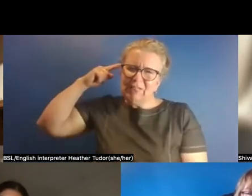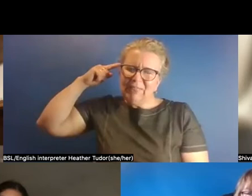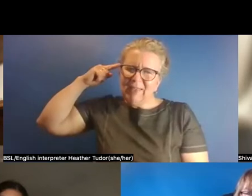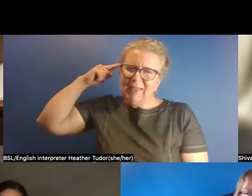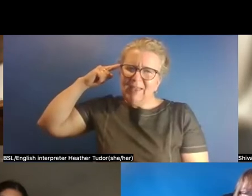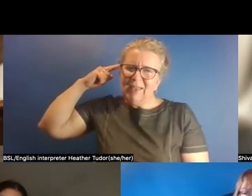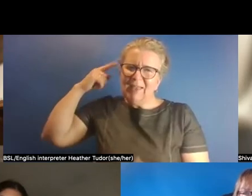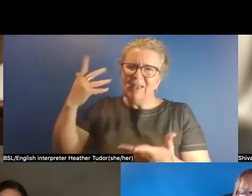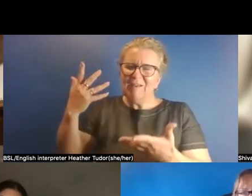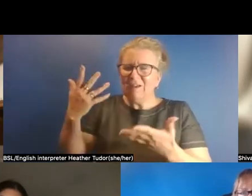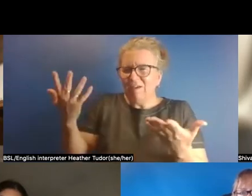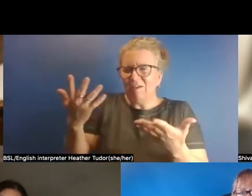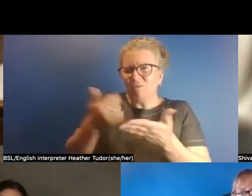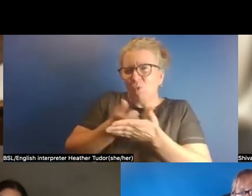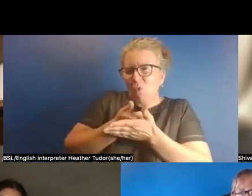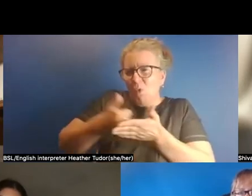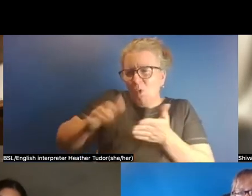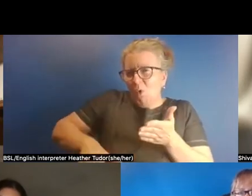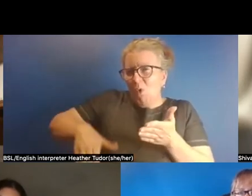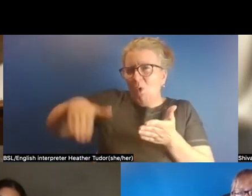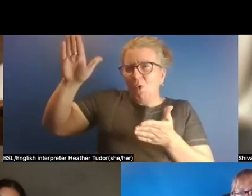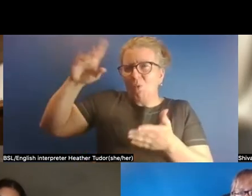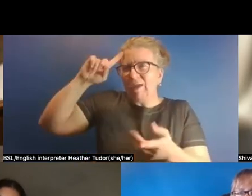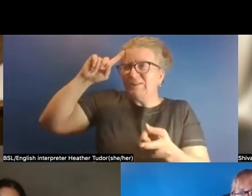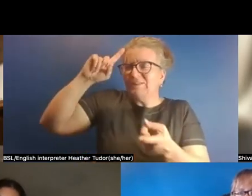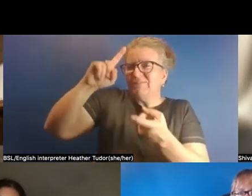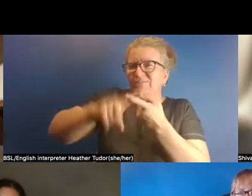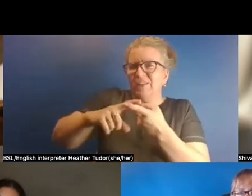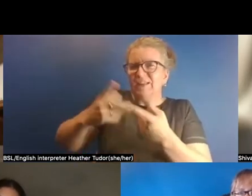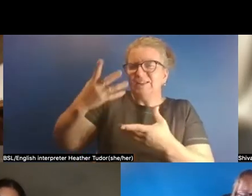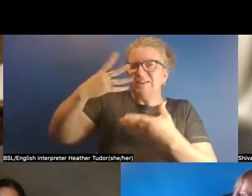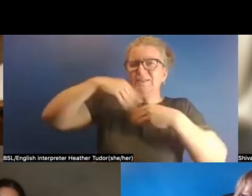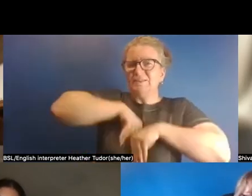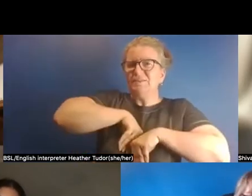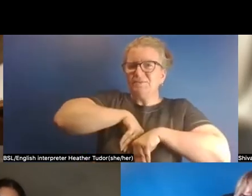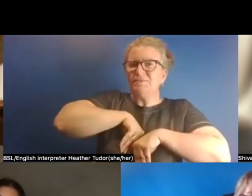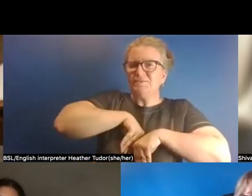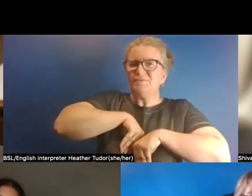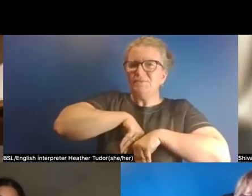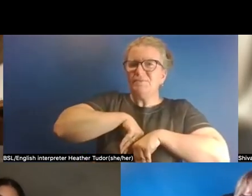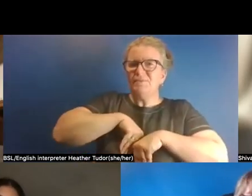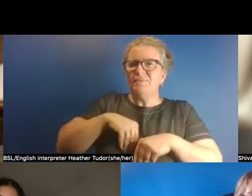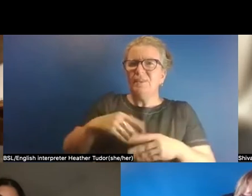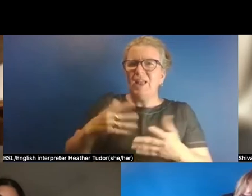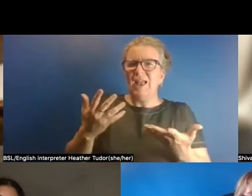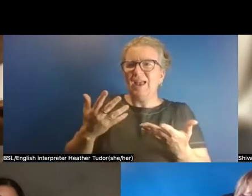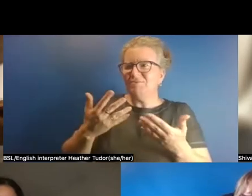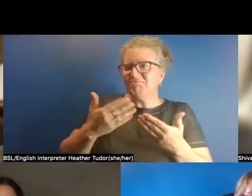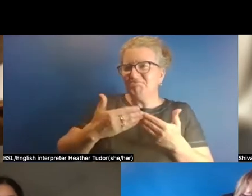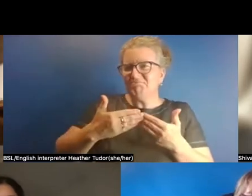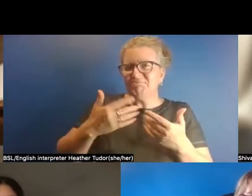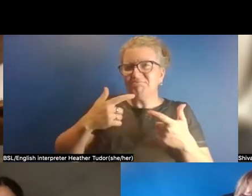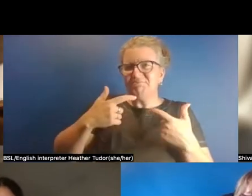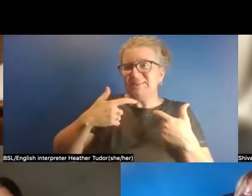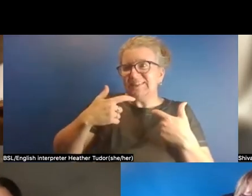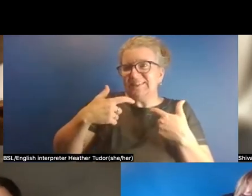you as a person. And whenever you self-doubt yourself, that is the first question, that is the first